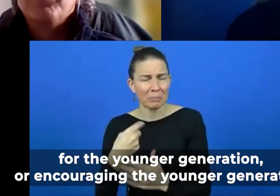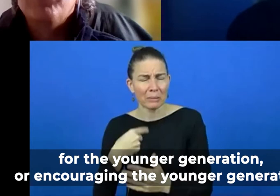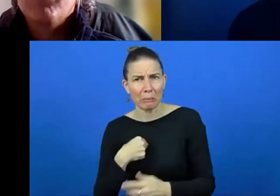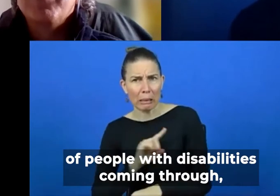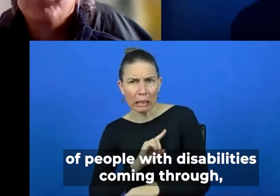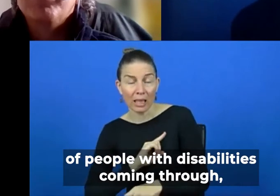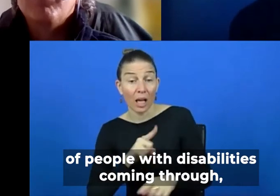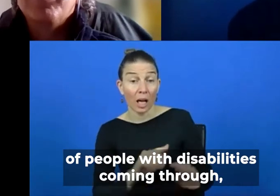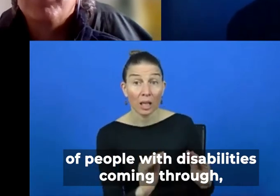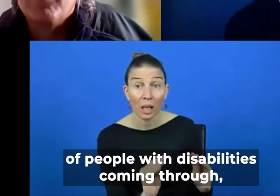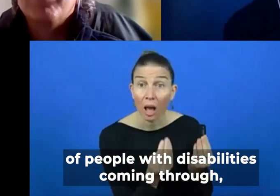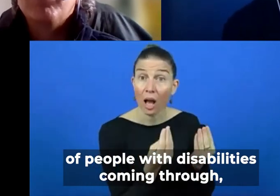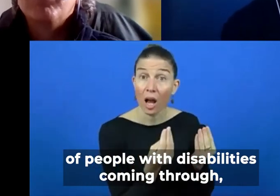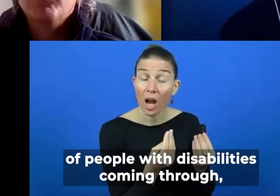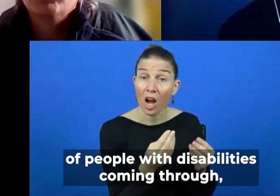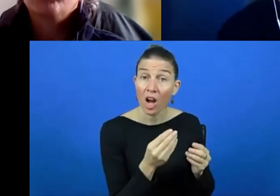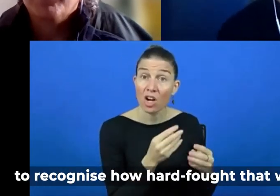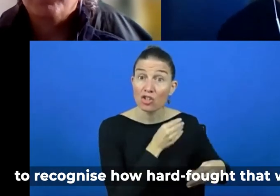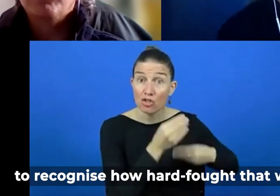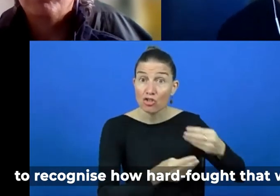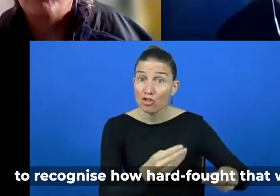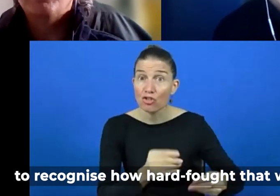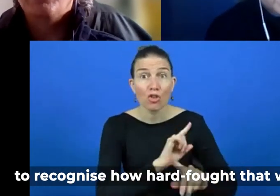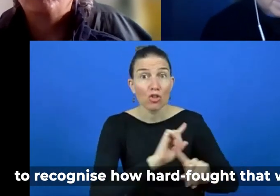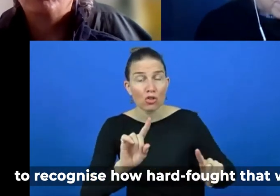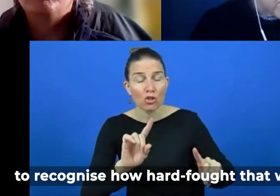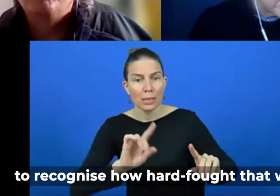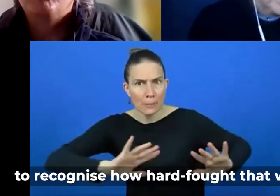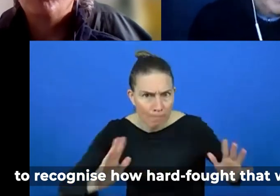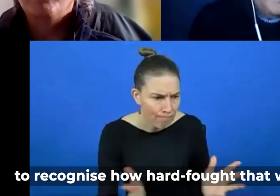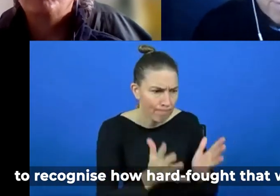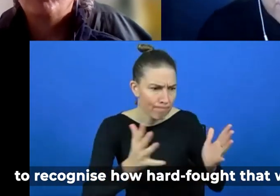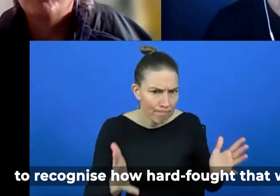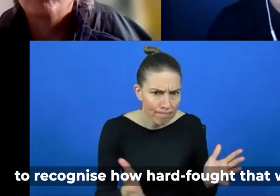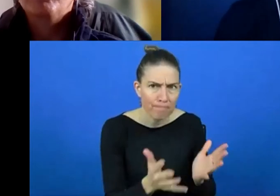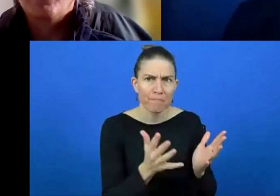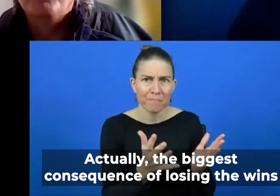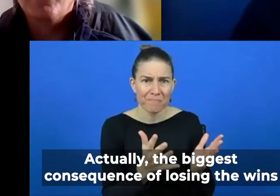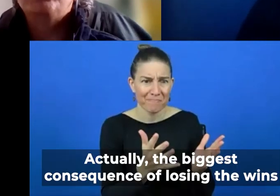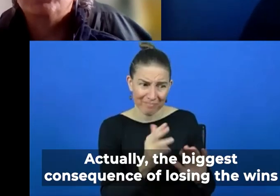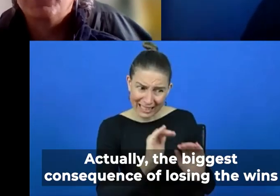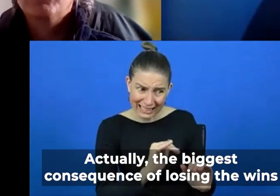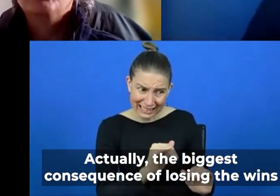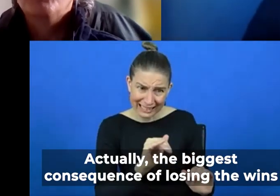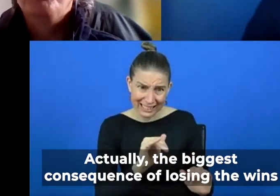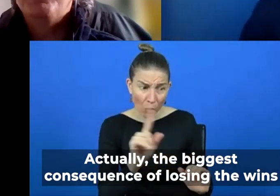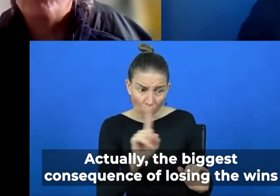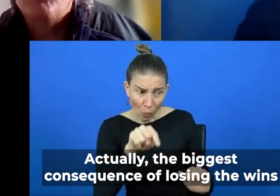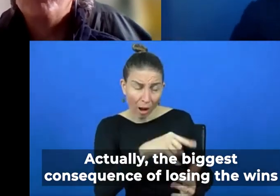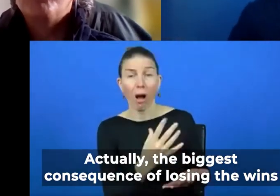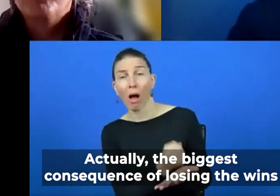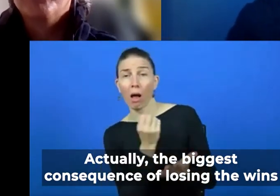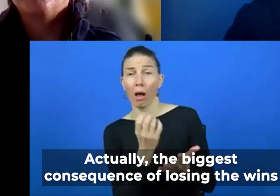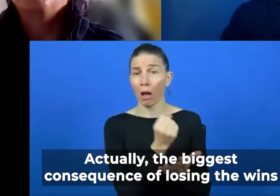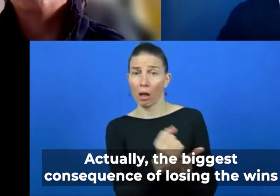younger generation of people with disabilities coming through to recognize how hard fought that was. And that actually the